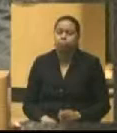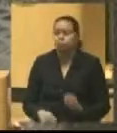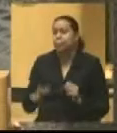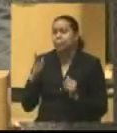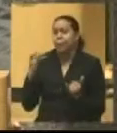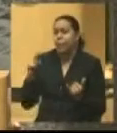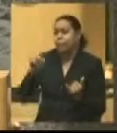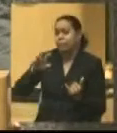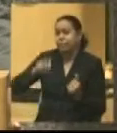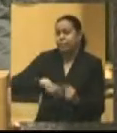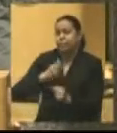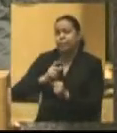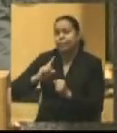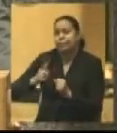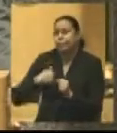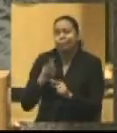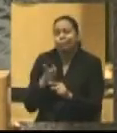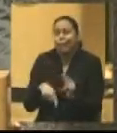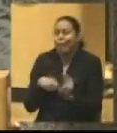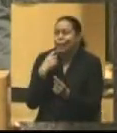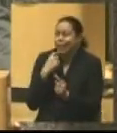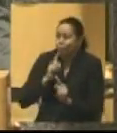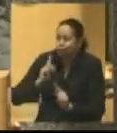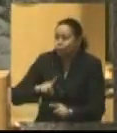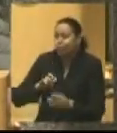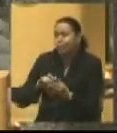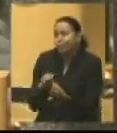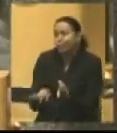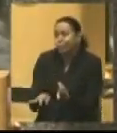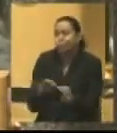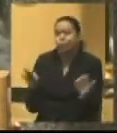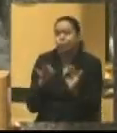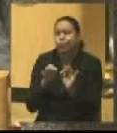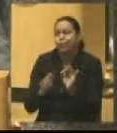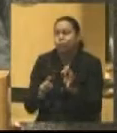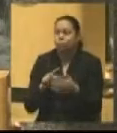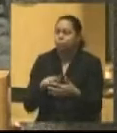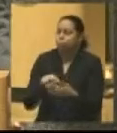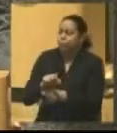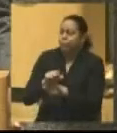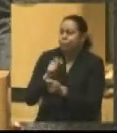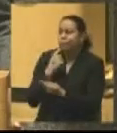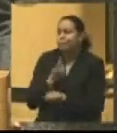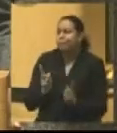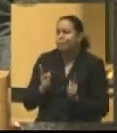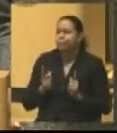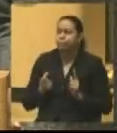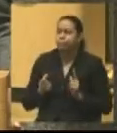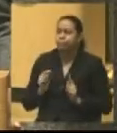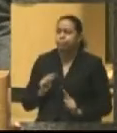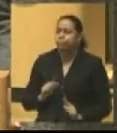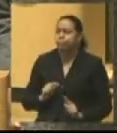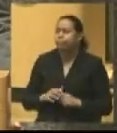years later, we cannot answer the simplest but most important question: what did the Emancipation Proclamation